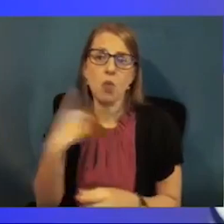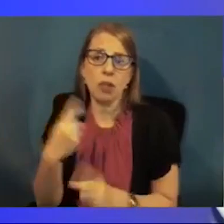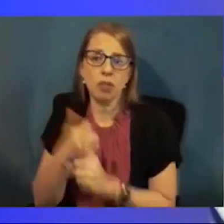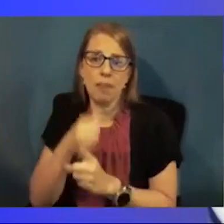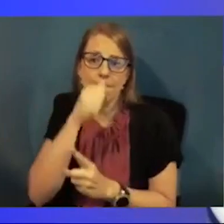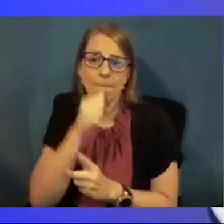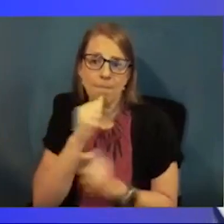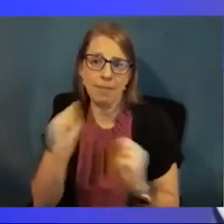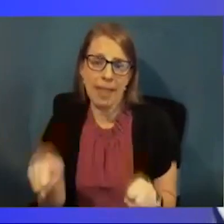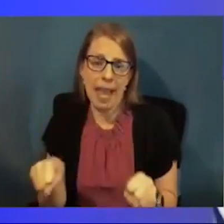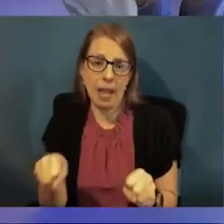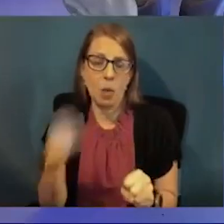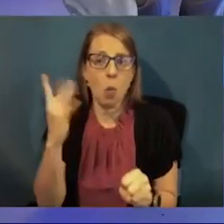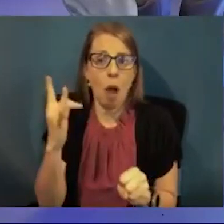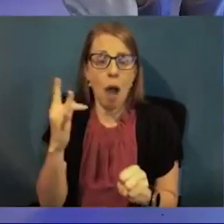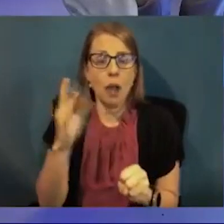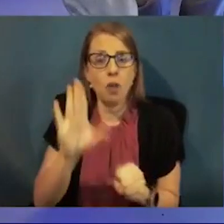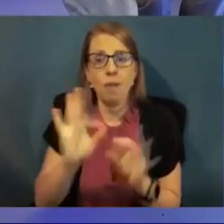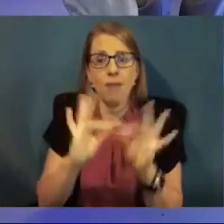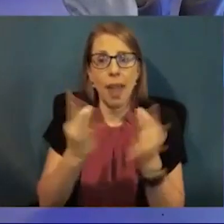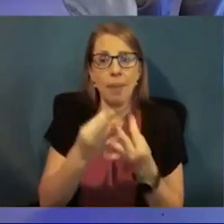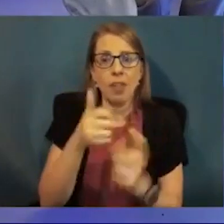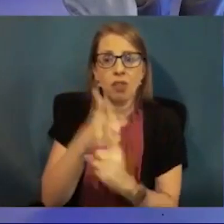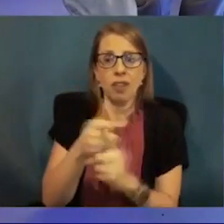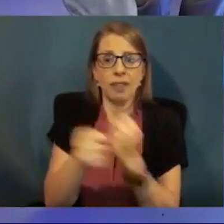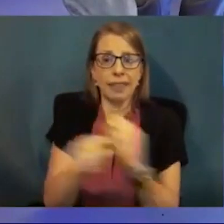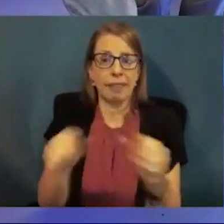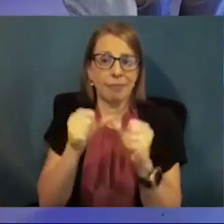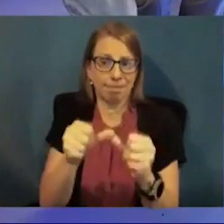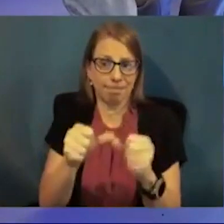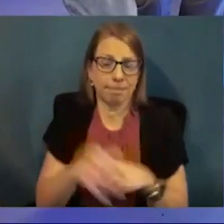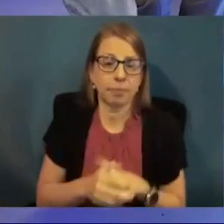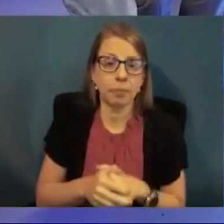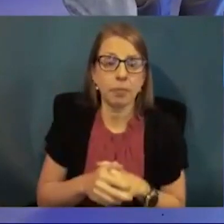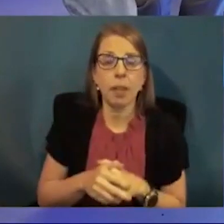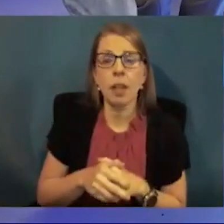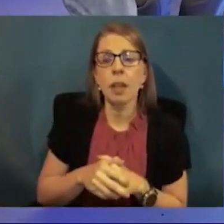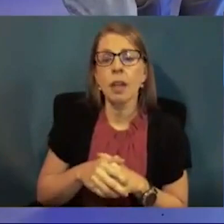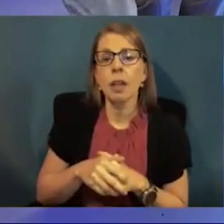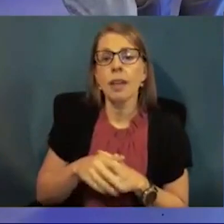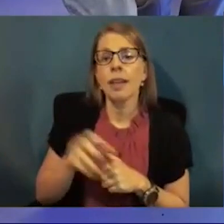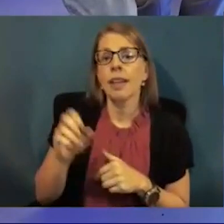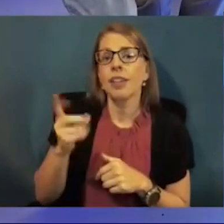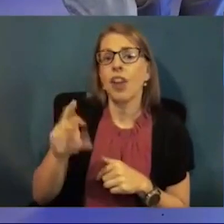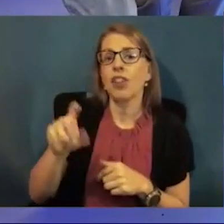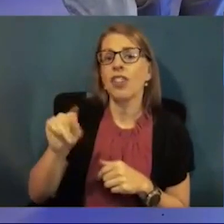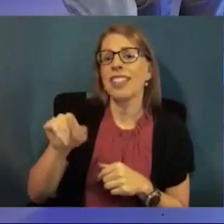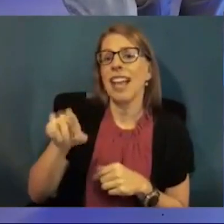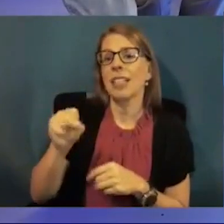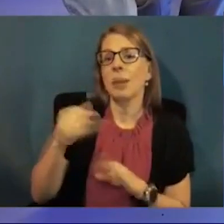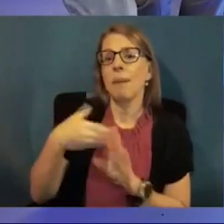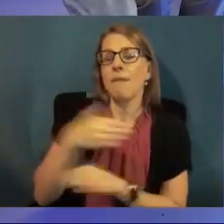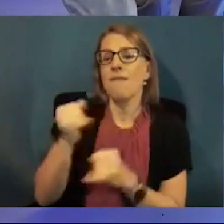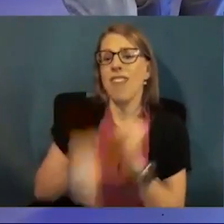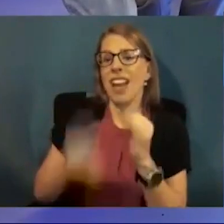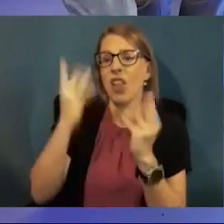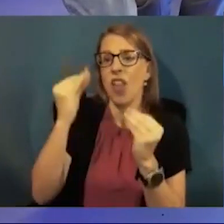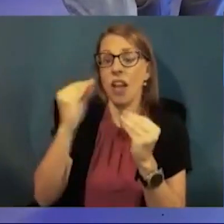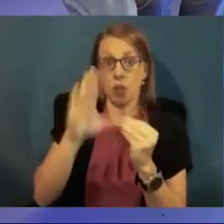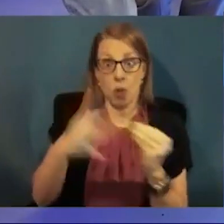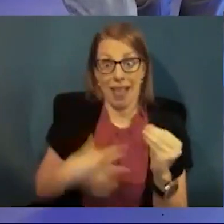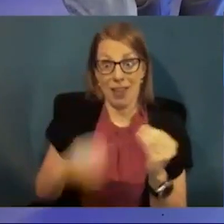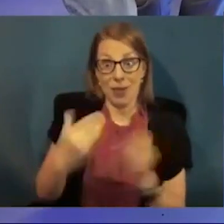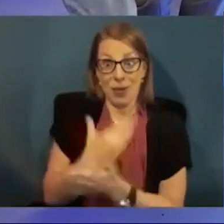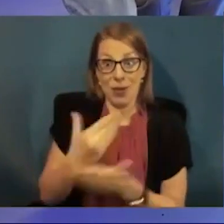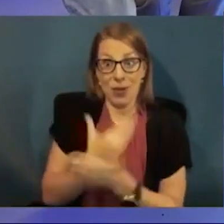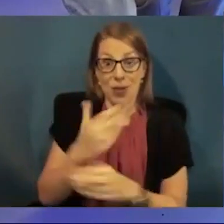keep yourself and your family safe. Dr. Stites, before I get to your final thoughts, how are you liking your new chair? This is the best. Have you guys noticed it doesn't